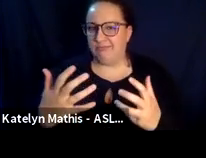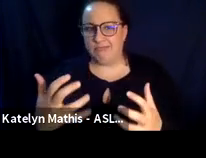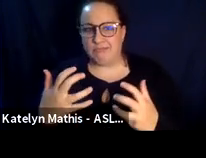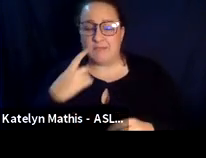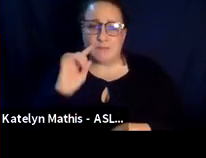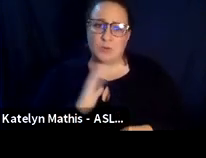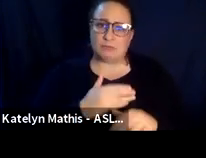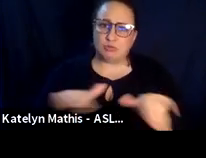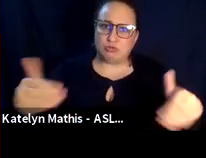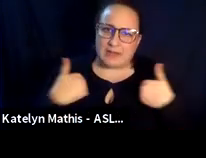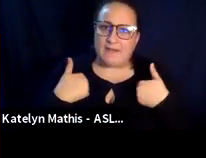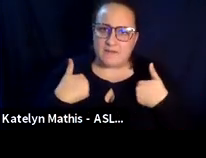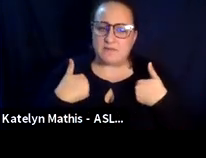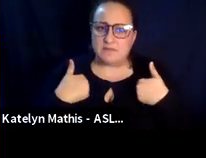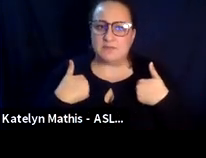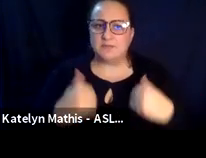children,